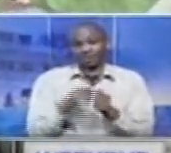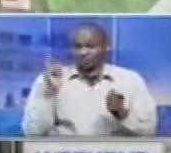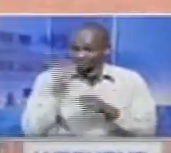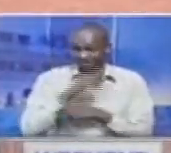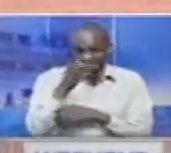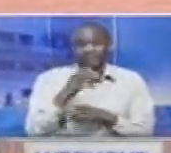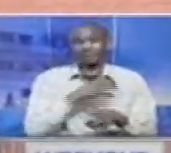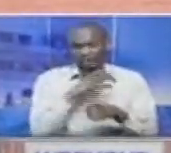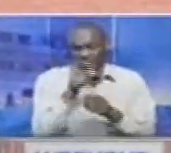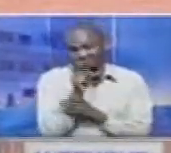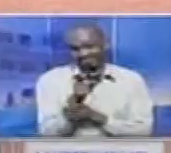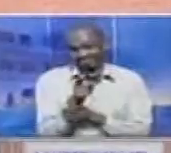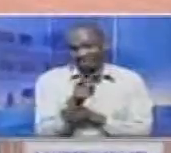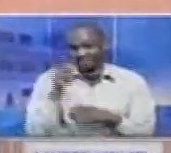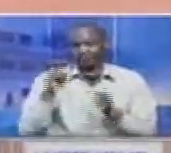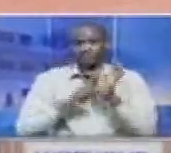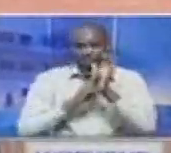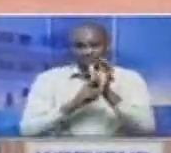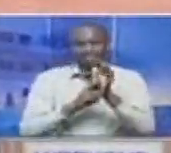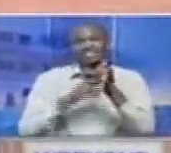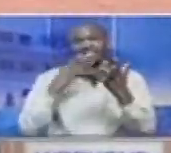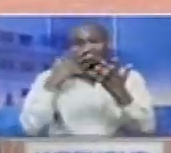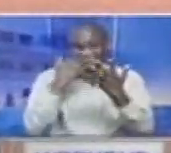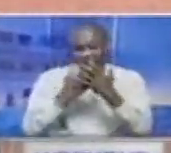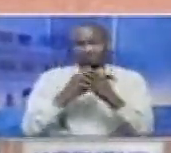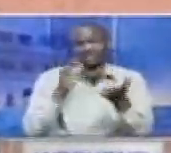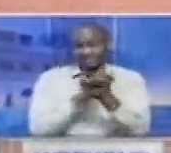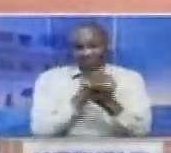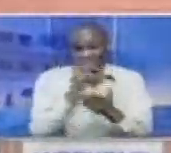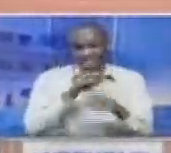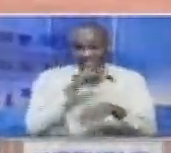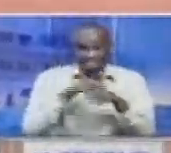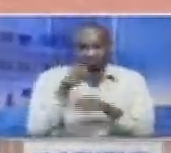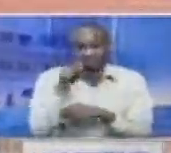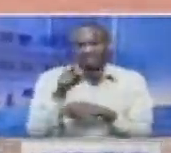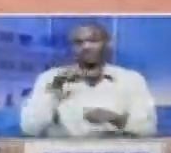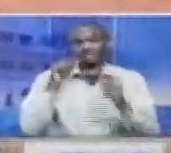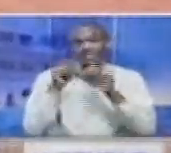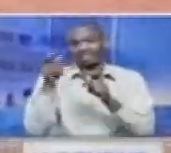finishing power. A team to represent the Prisons Department at the National Championships was selected.